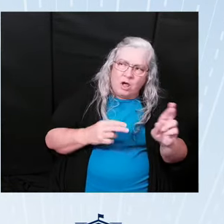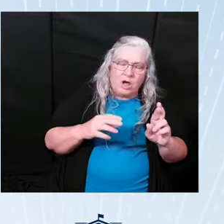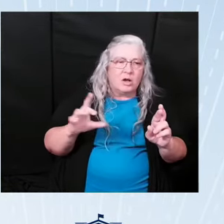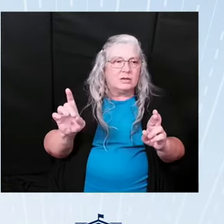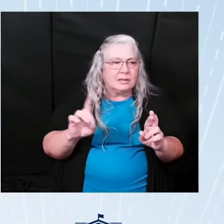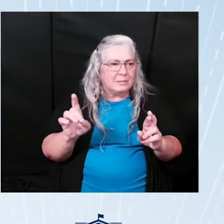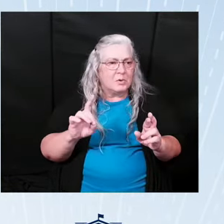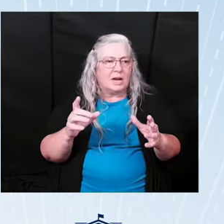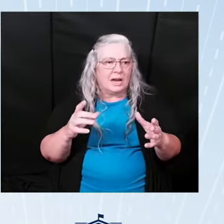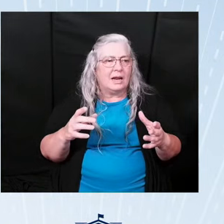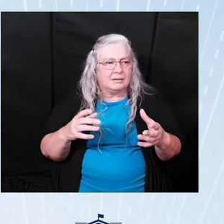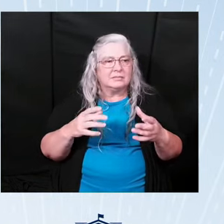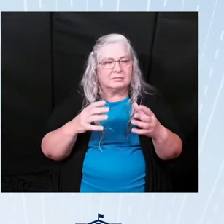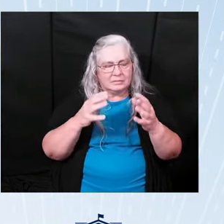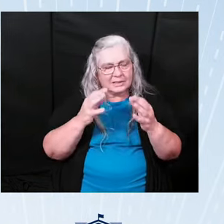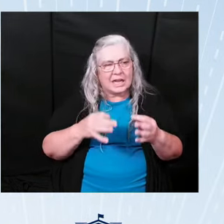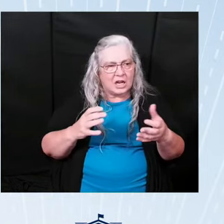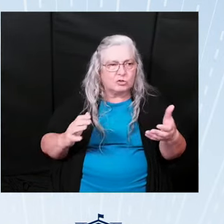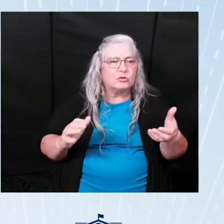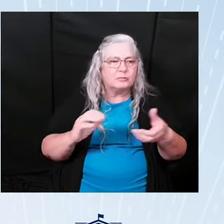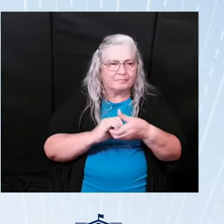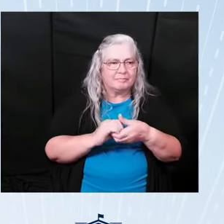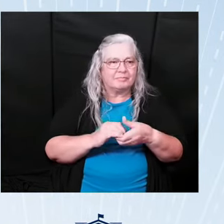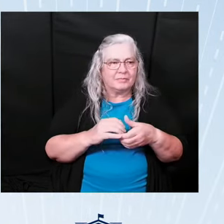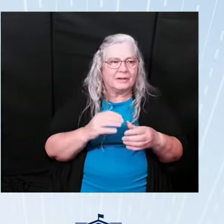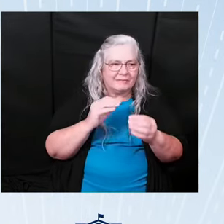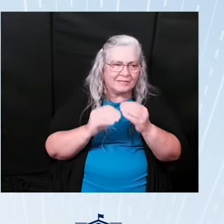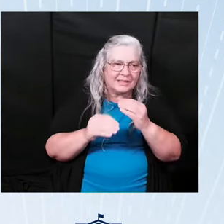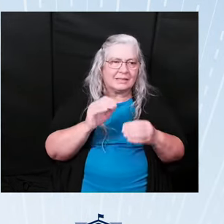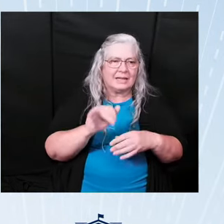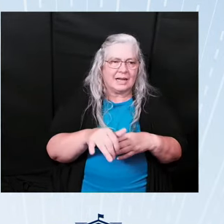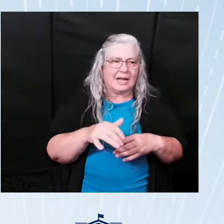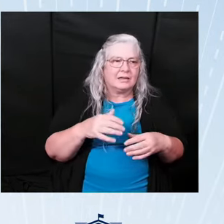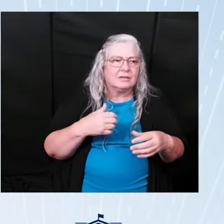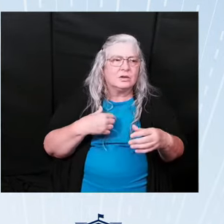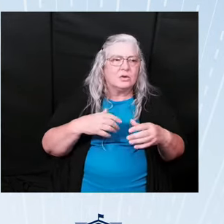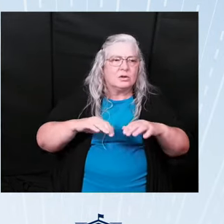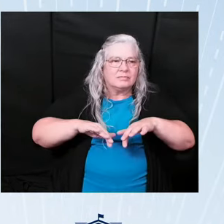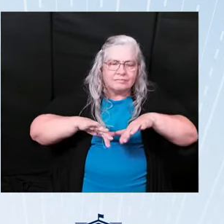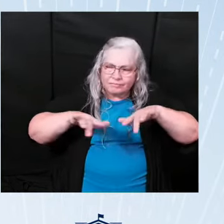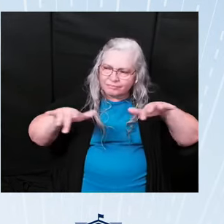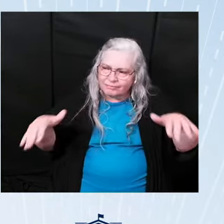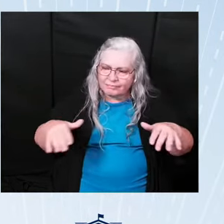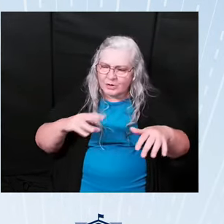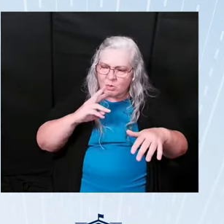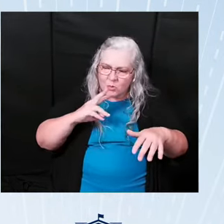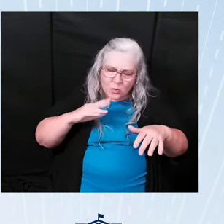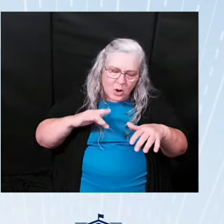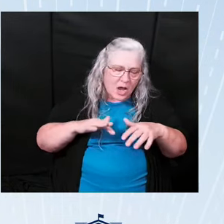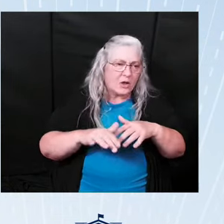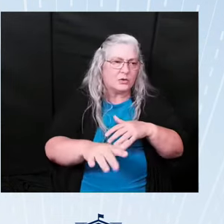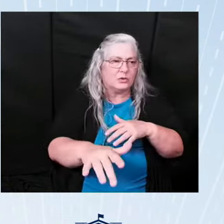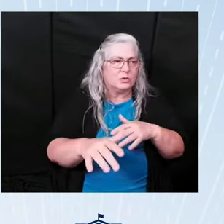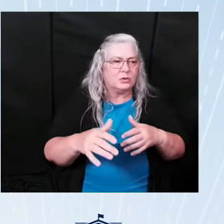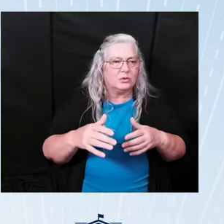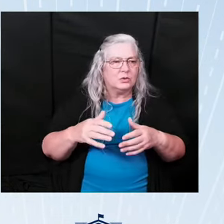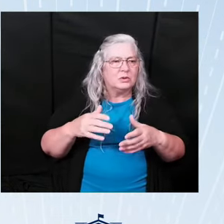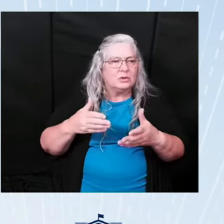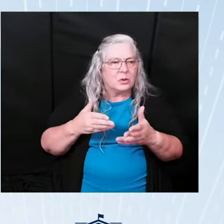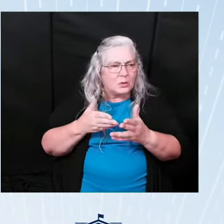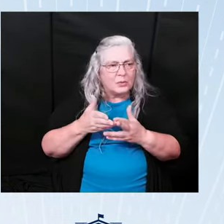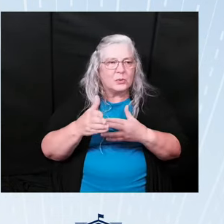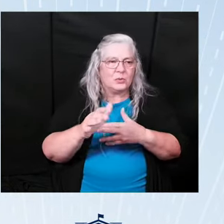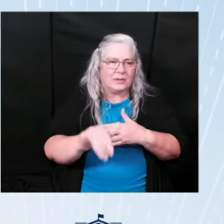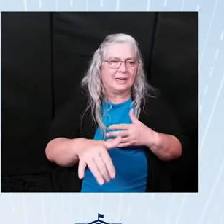across America, storms, floods, droughts, wildfires, and more. And the president understands this deeply. He knows that the threat to climate change poses to